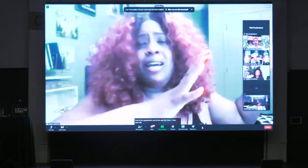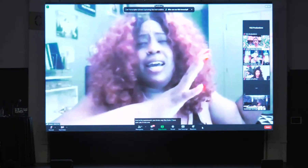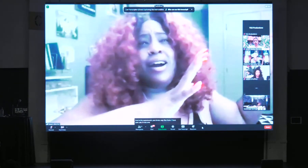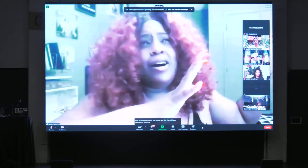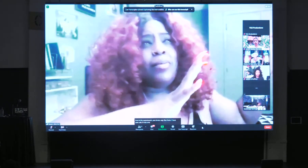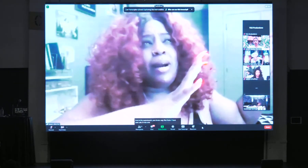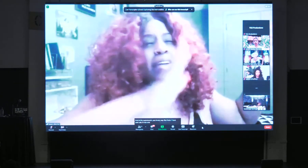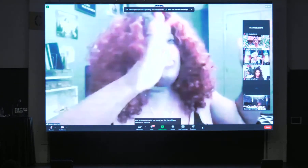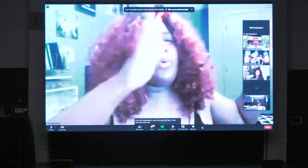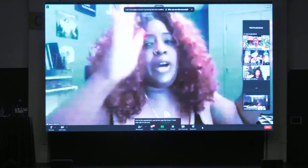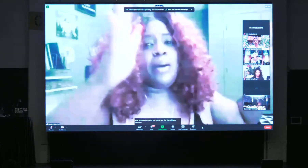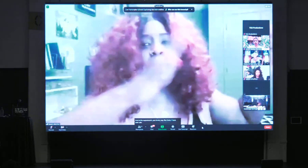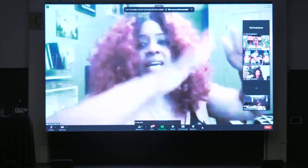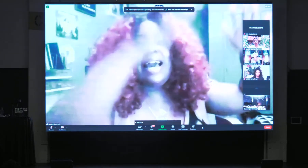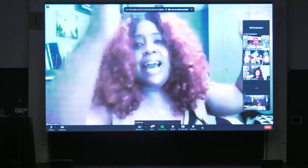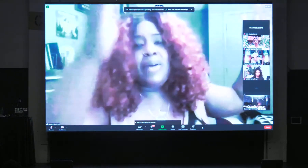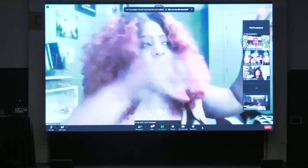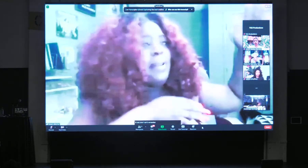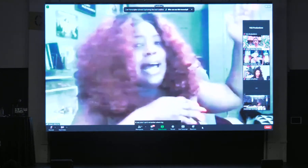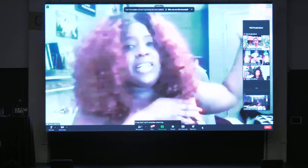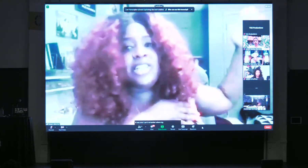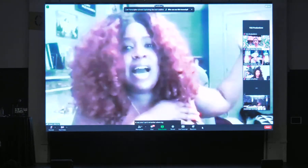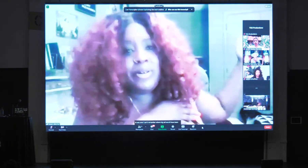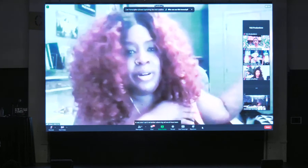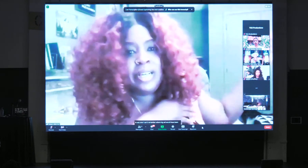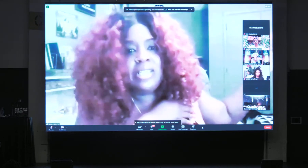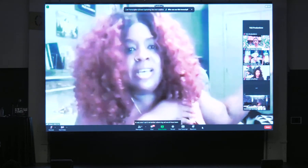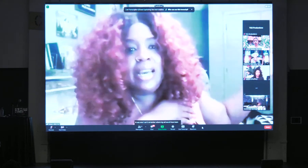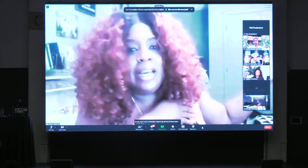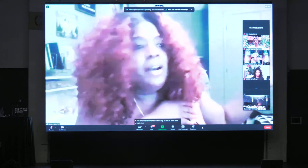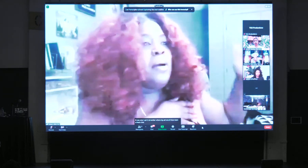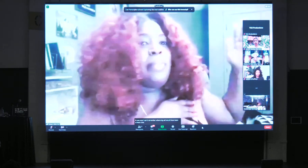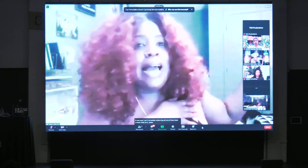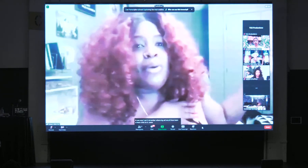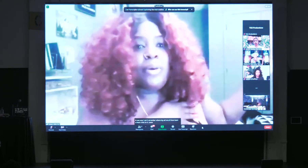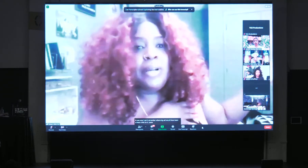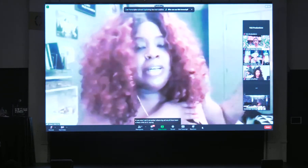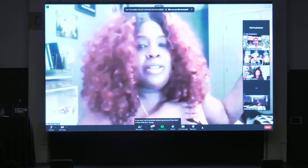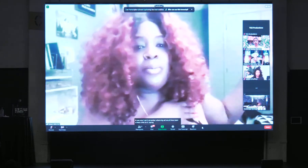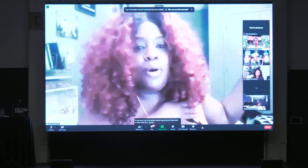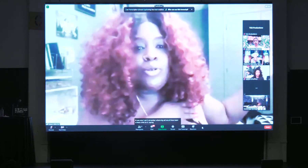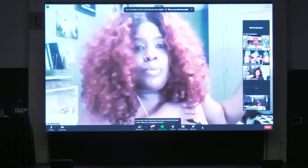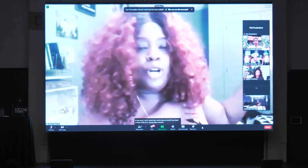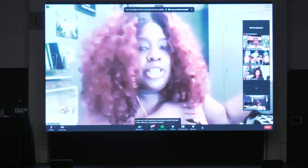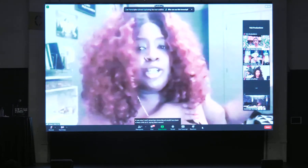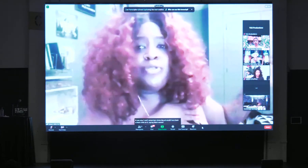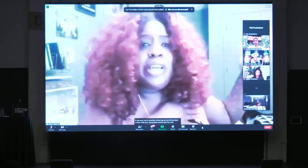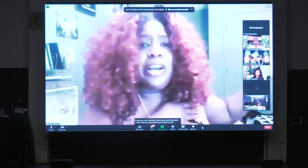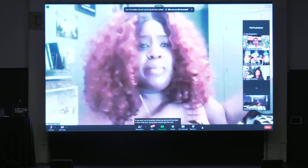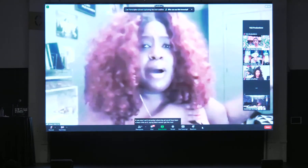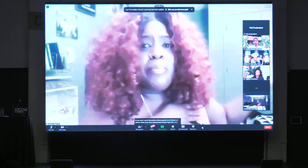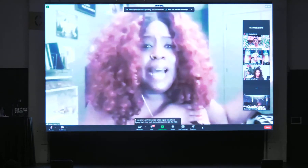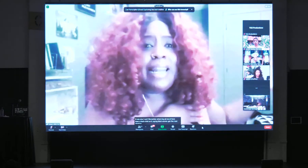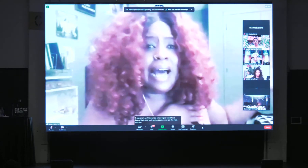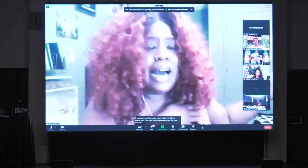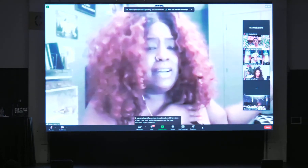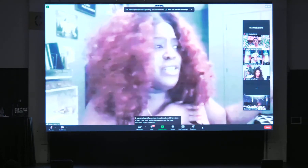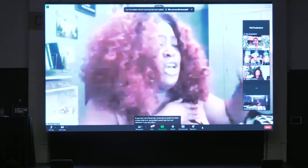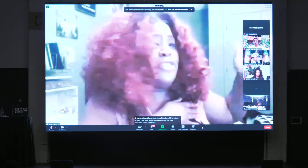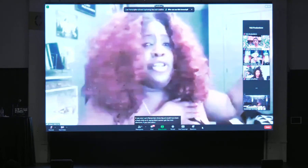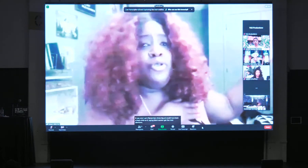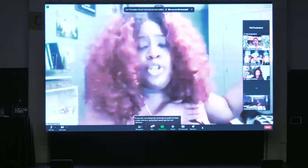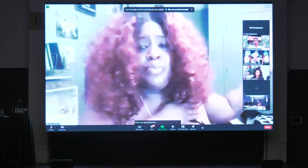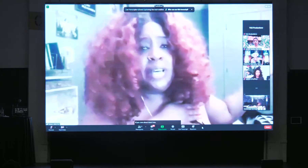one. I can't remember where, a big ad with a Black child on it saying Black women get the most abortions. If you care about Black